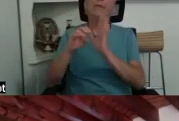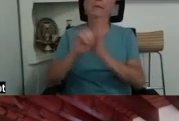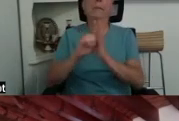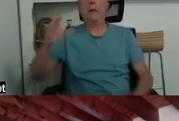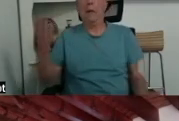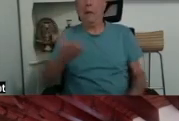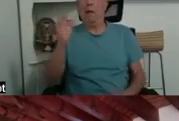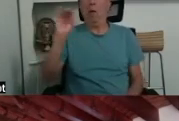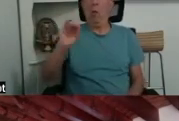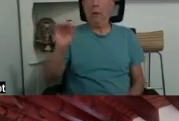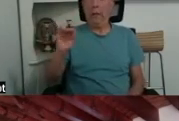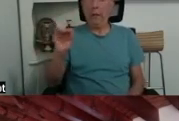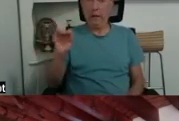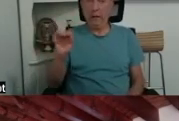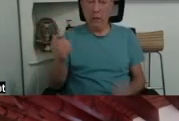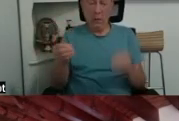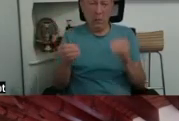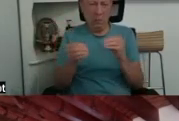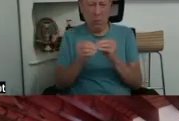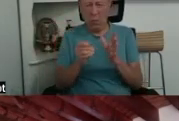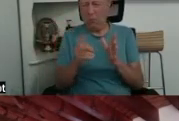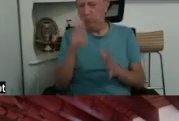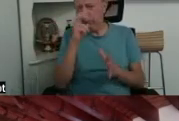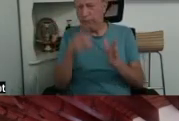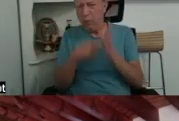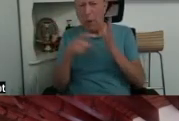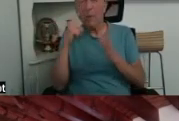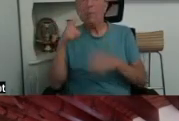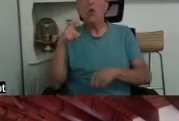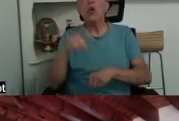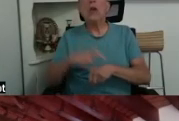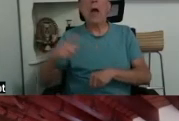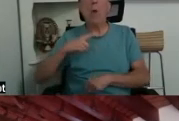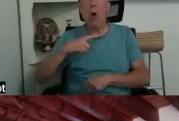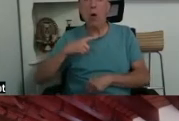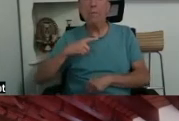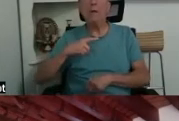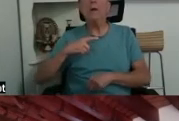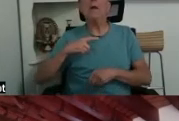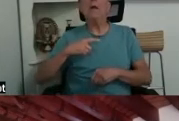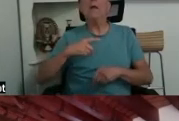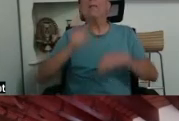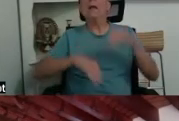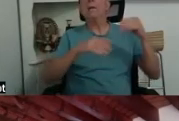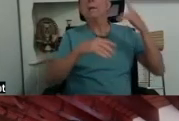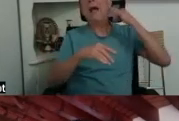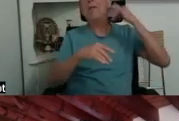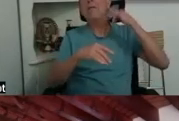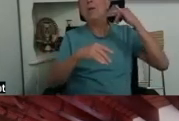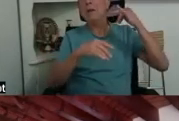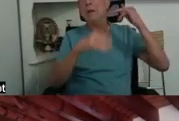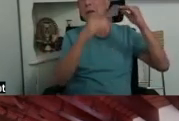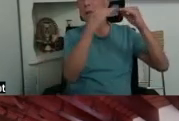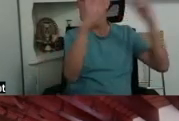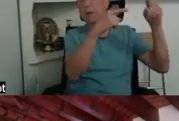higher requirement for time off and sick time reporting than at the California state level, as one